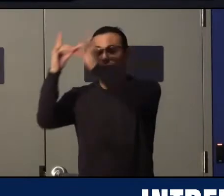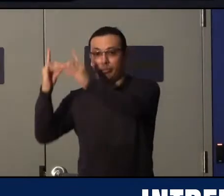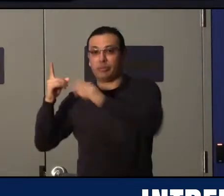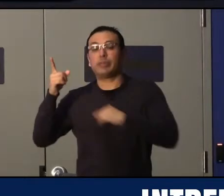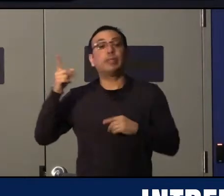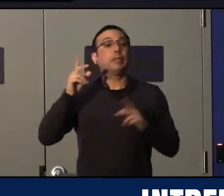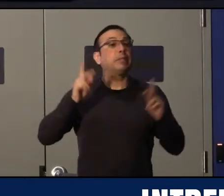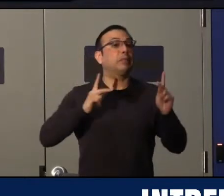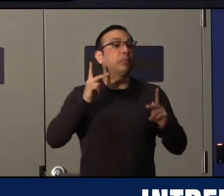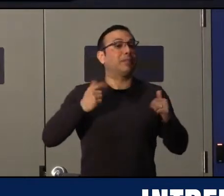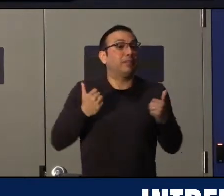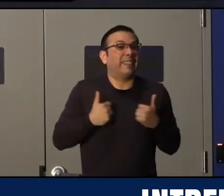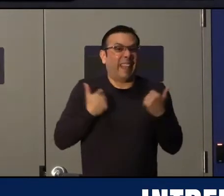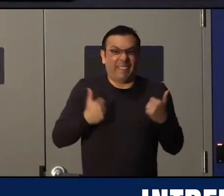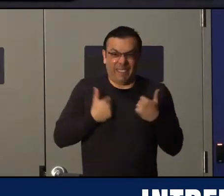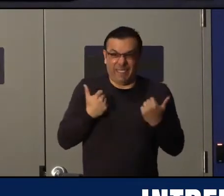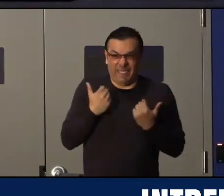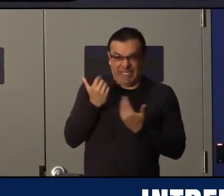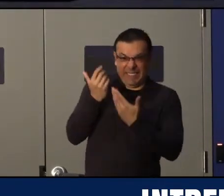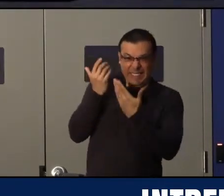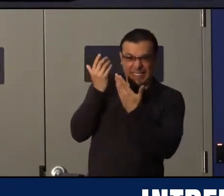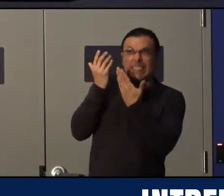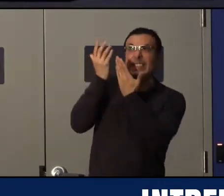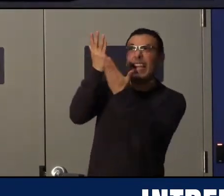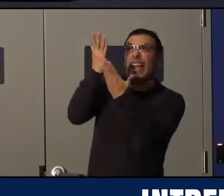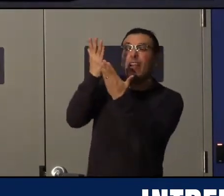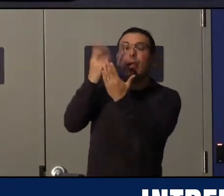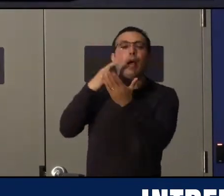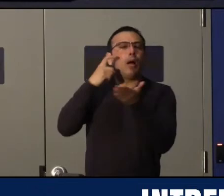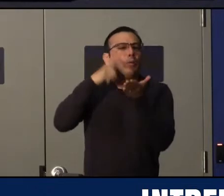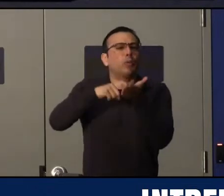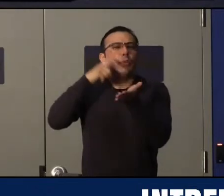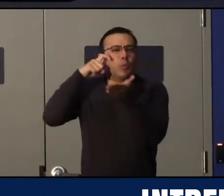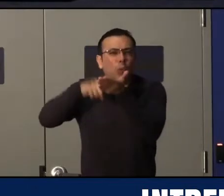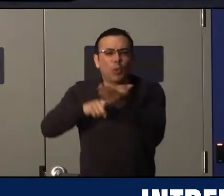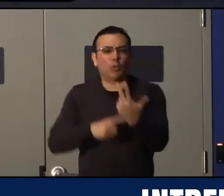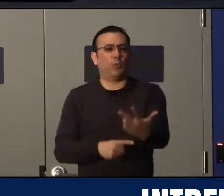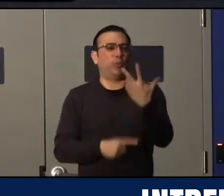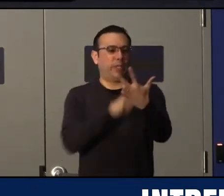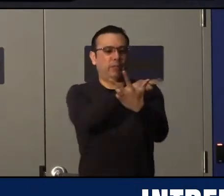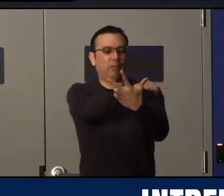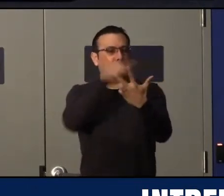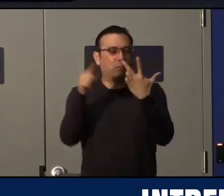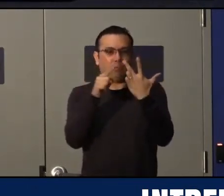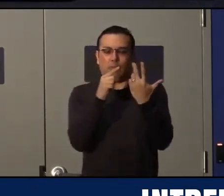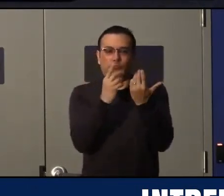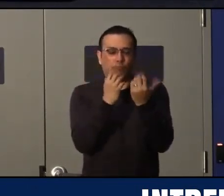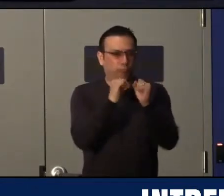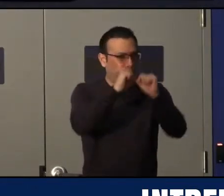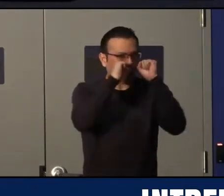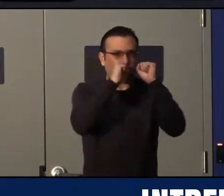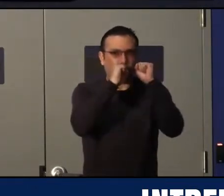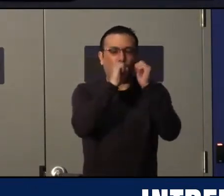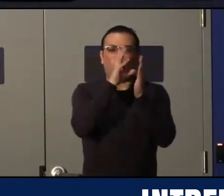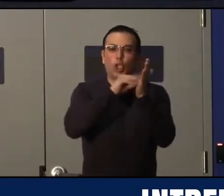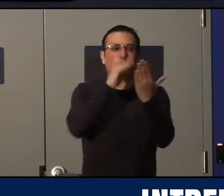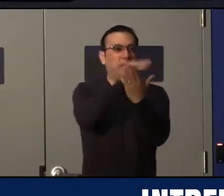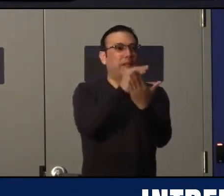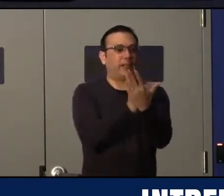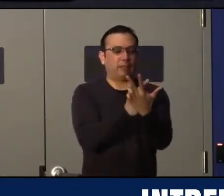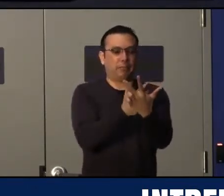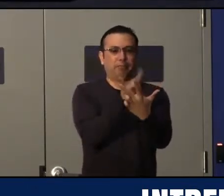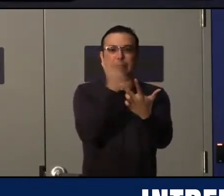extreme environments, I discovered three unifying and life-changing lessons. We live on a